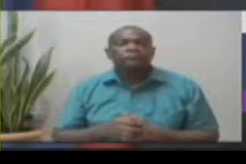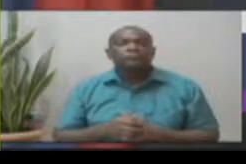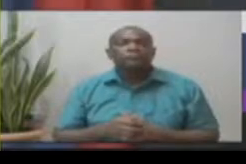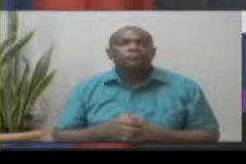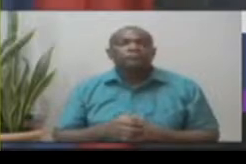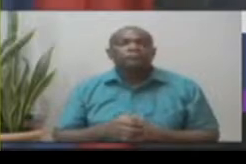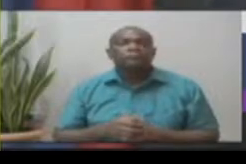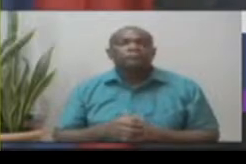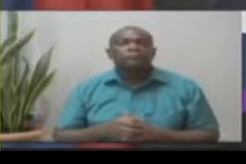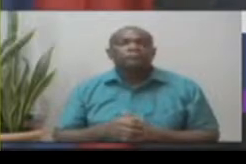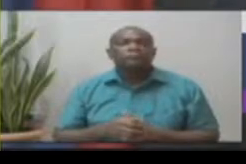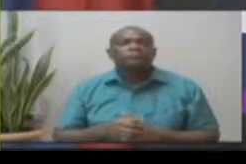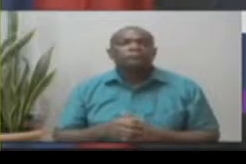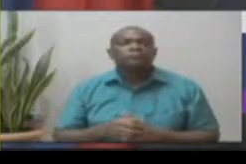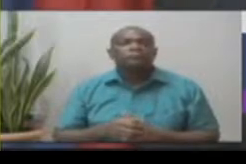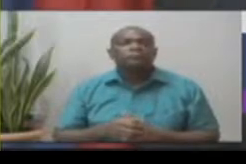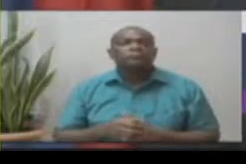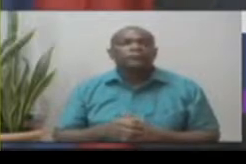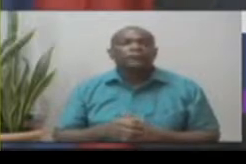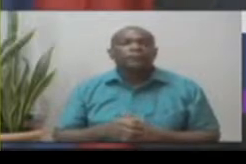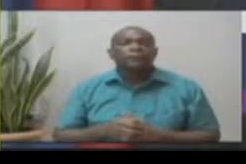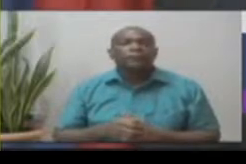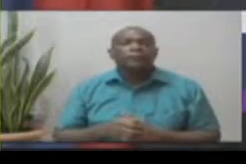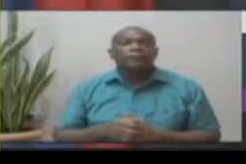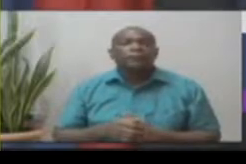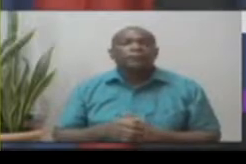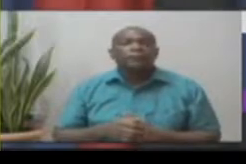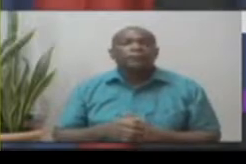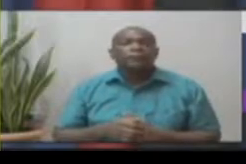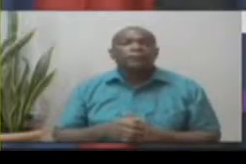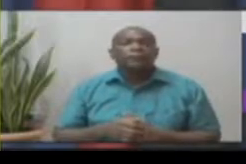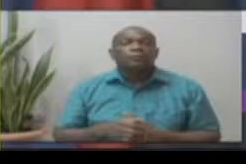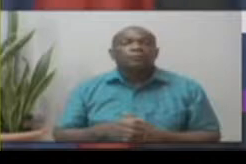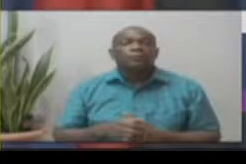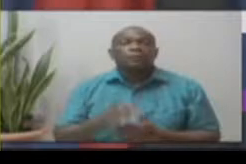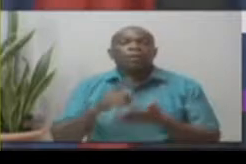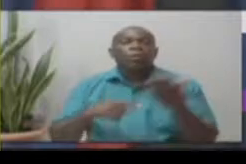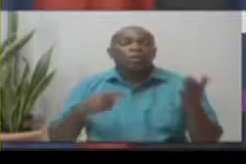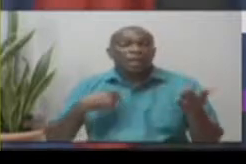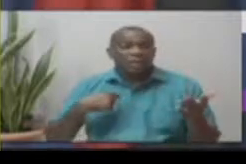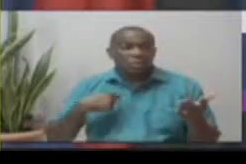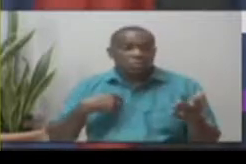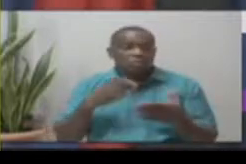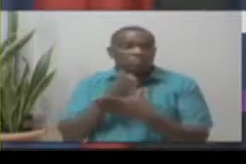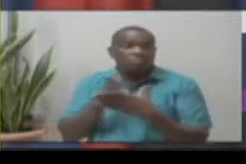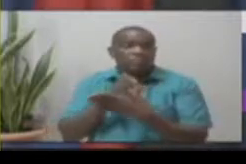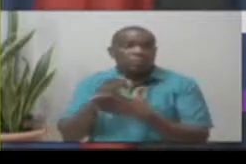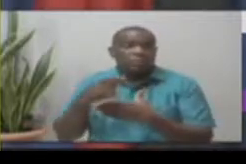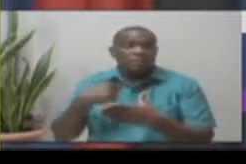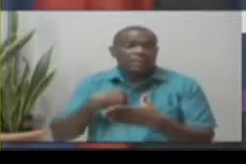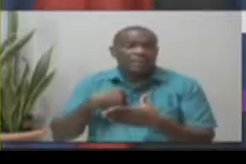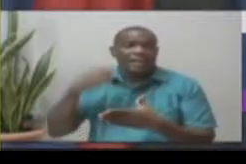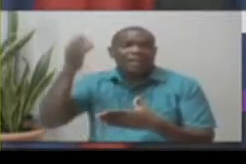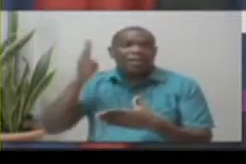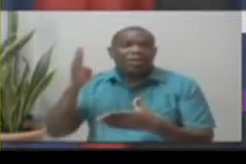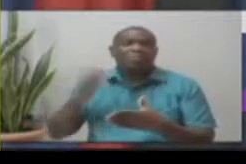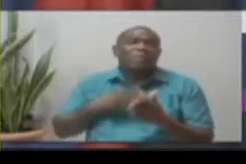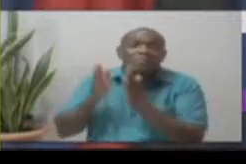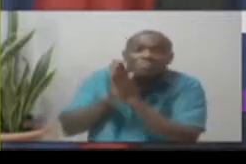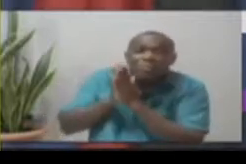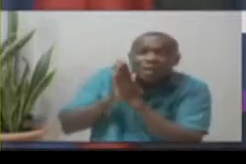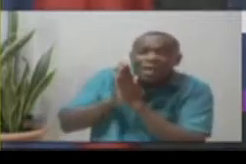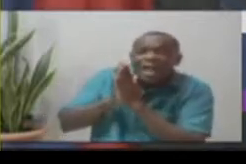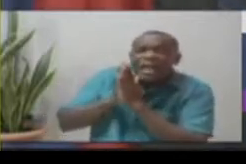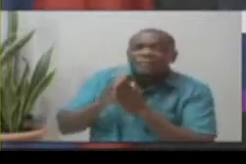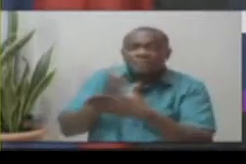Because my prayers are between me and God. But you don't accuse me of not being a praying man, because you don't know. And